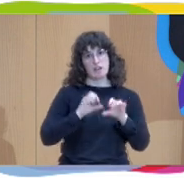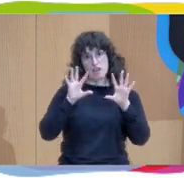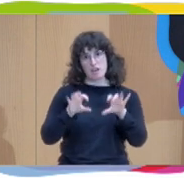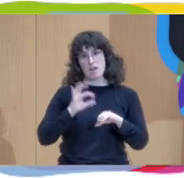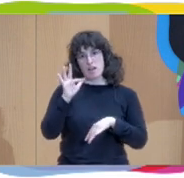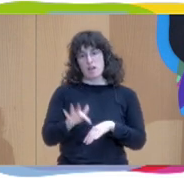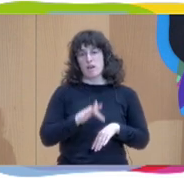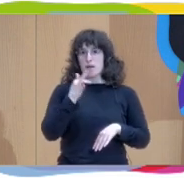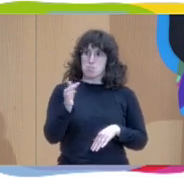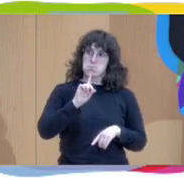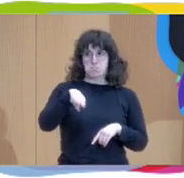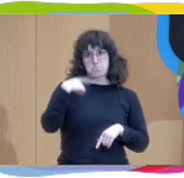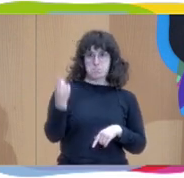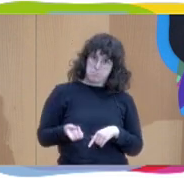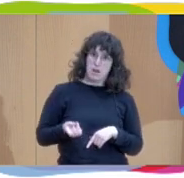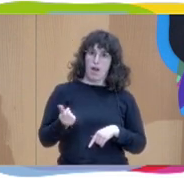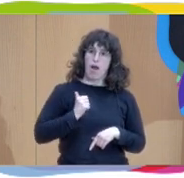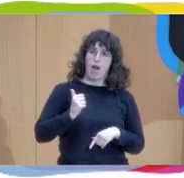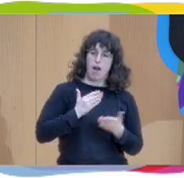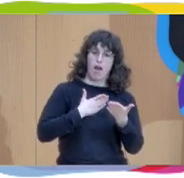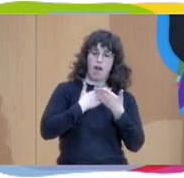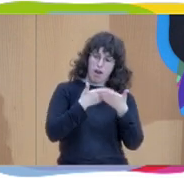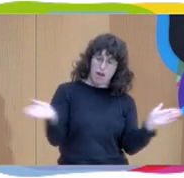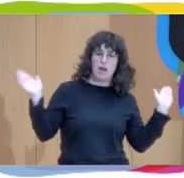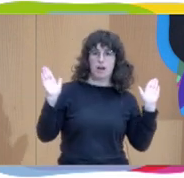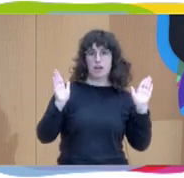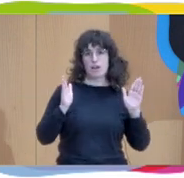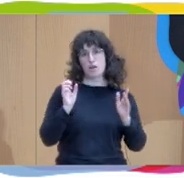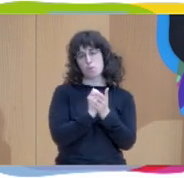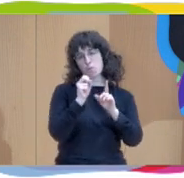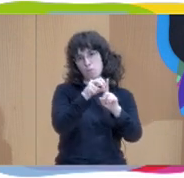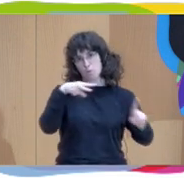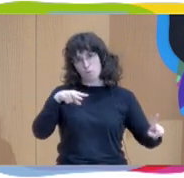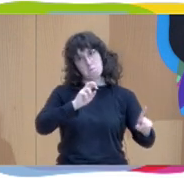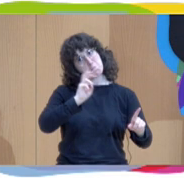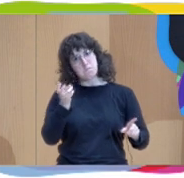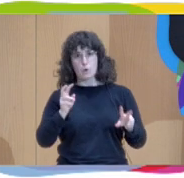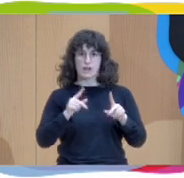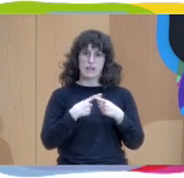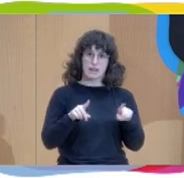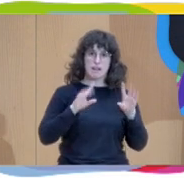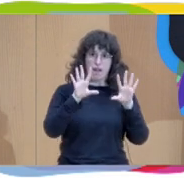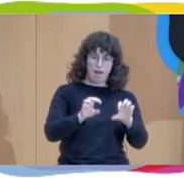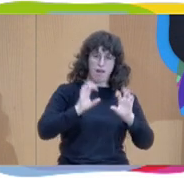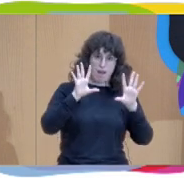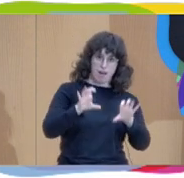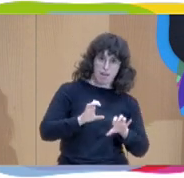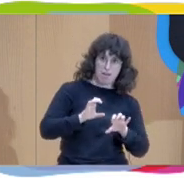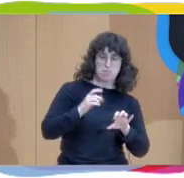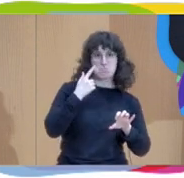opened up, learning from another perspective, finding the answers through my learning process.